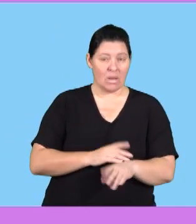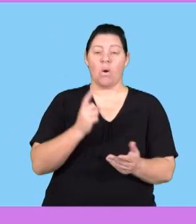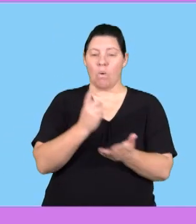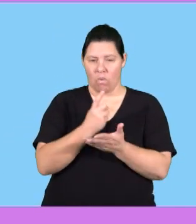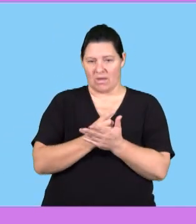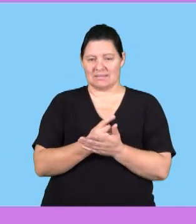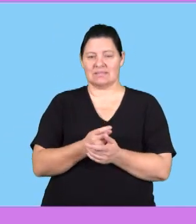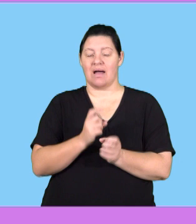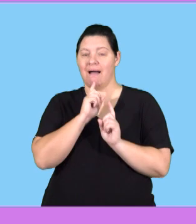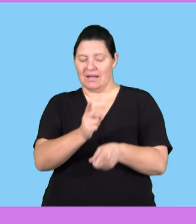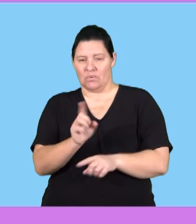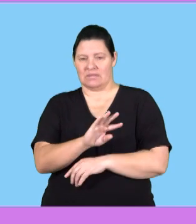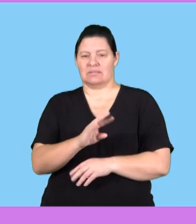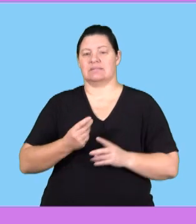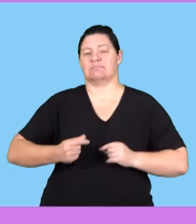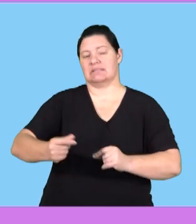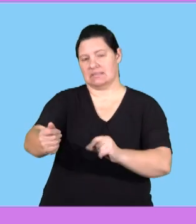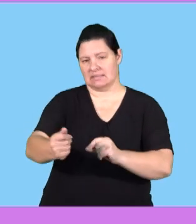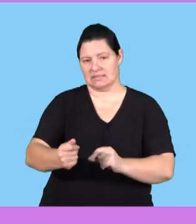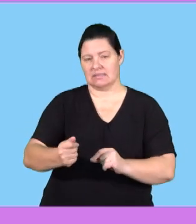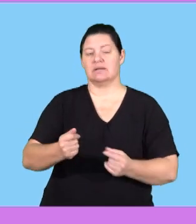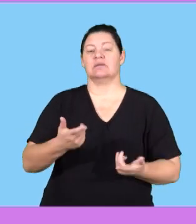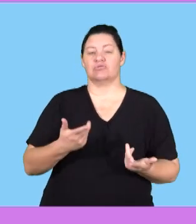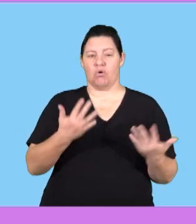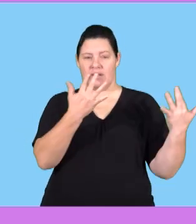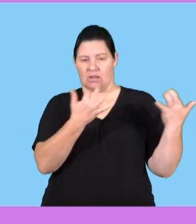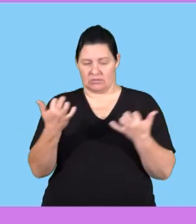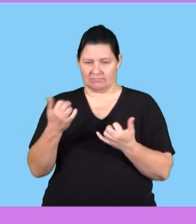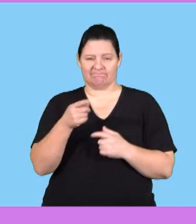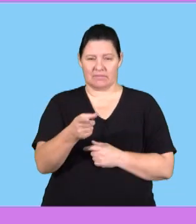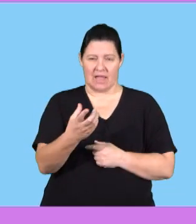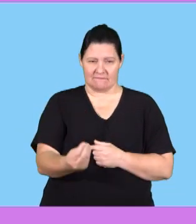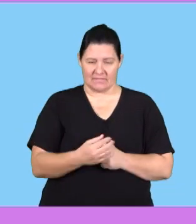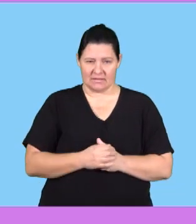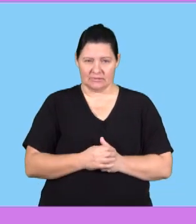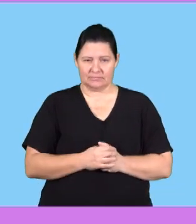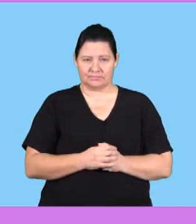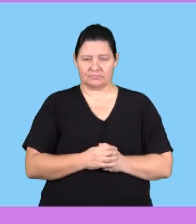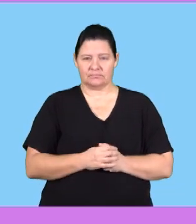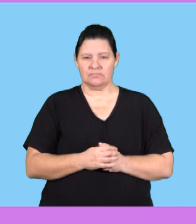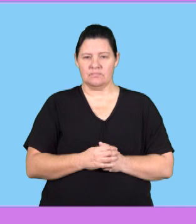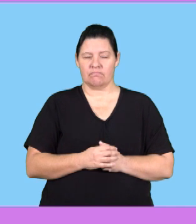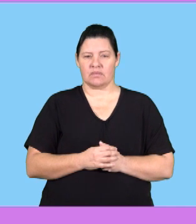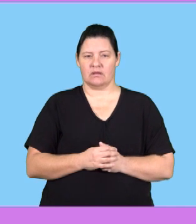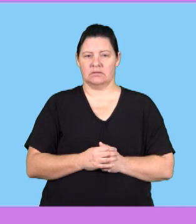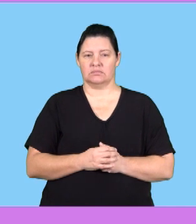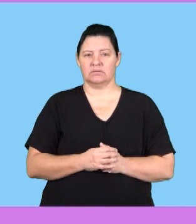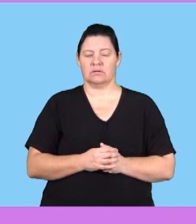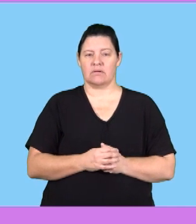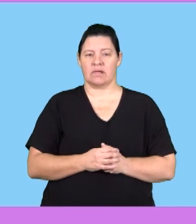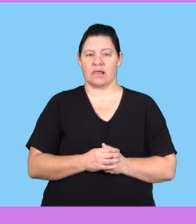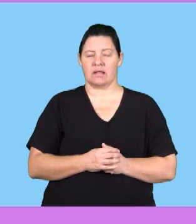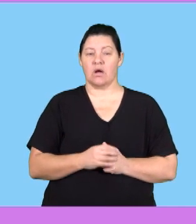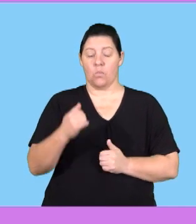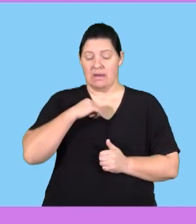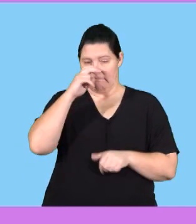the speed. So the rate that you need to calculate is then the speed. So now speed